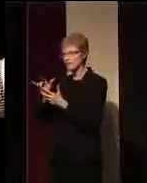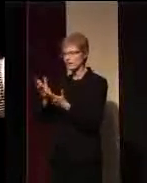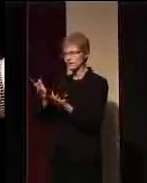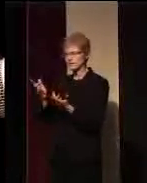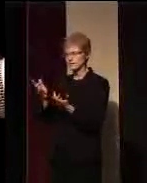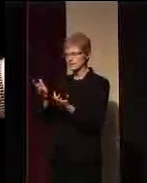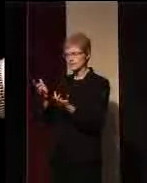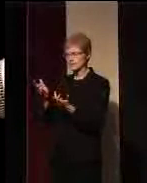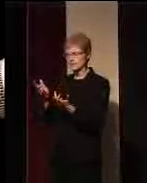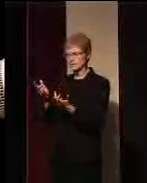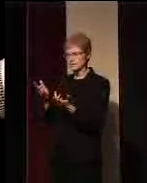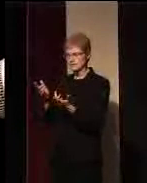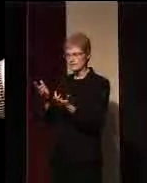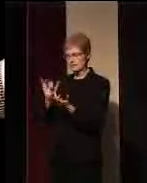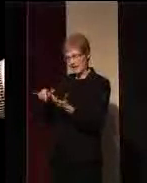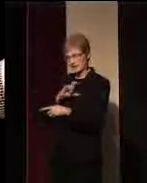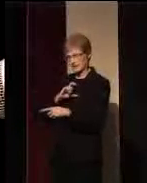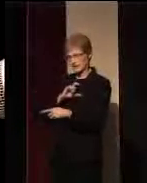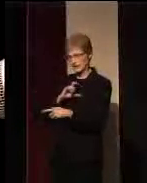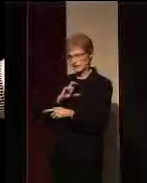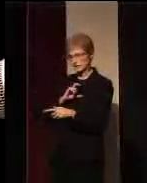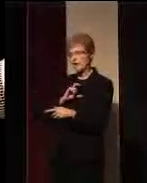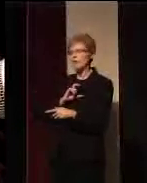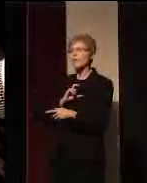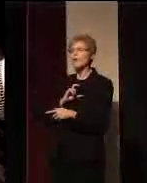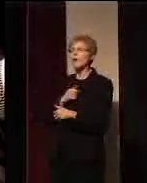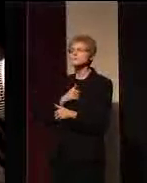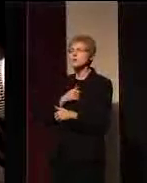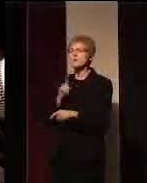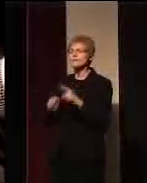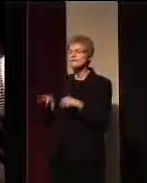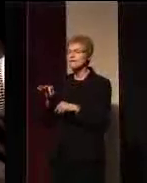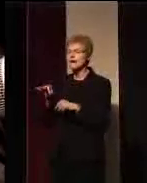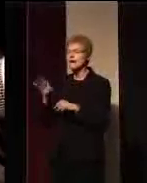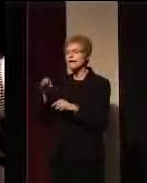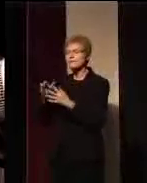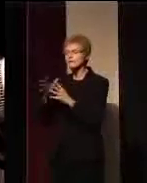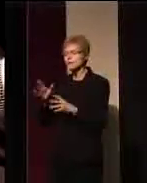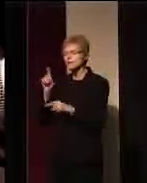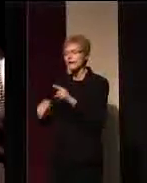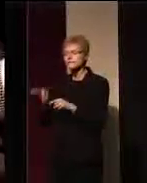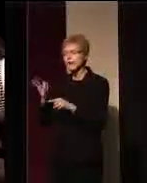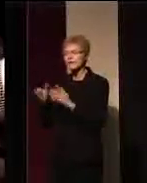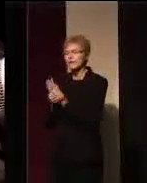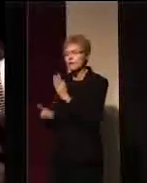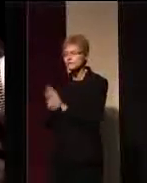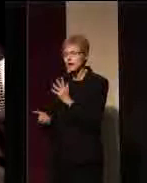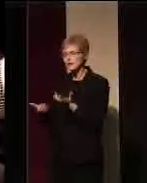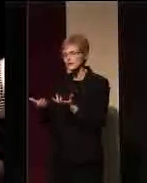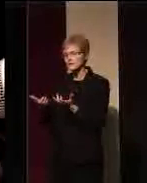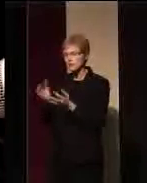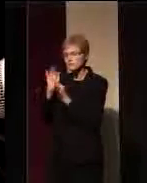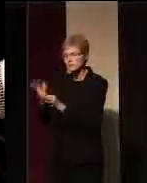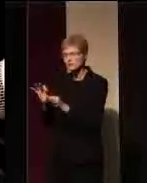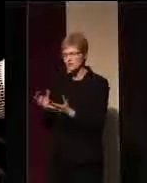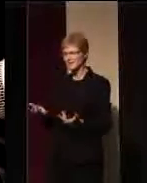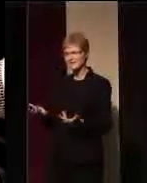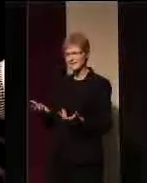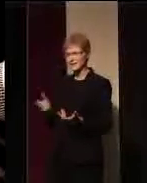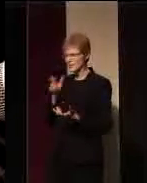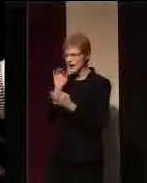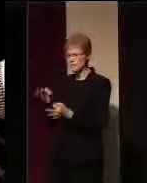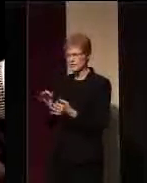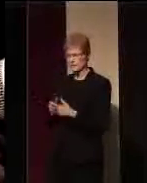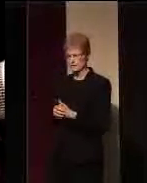can't find African Americans. They want them to be perfect, and they're not going to be perfect. And I guess the question becomes, when you balance it, do you take an